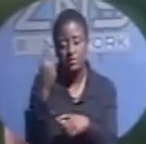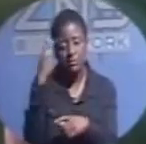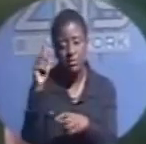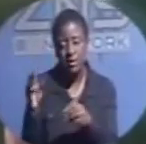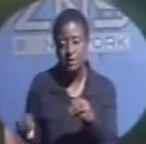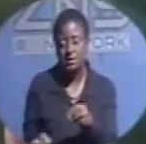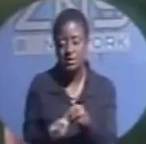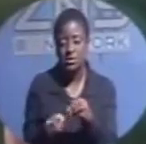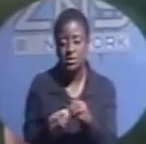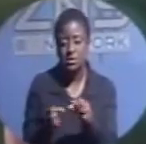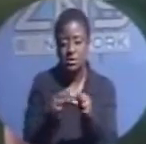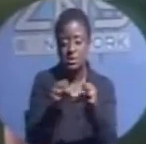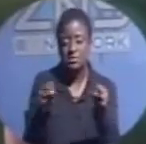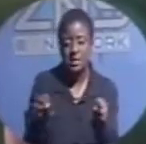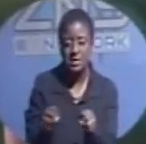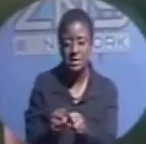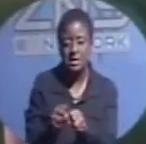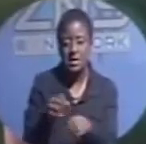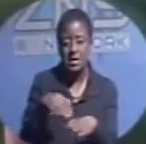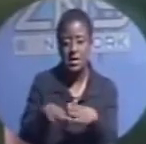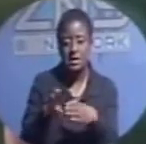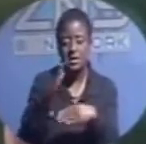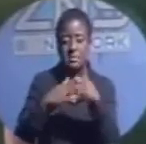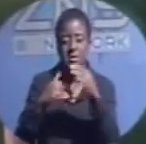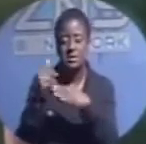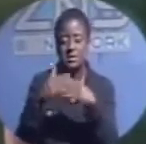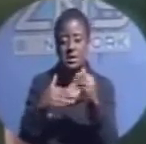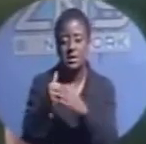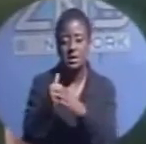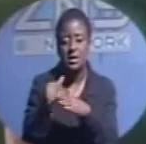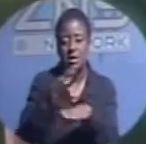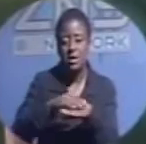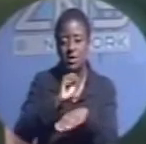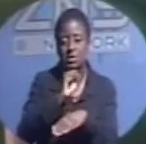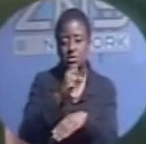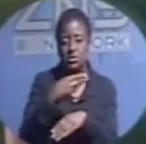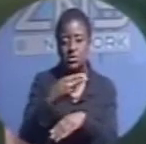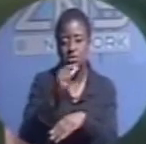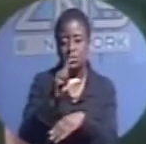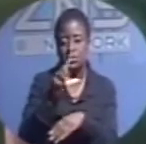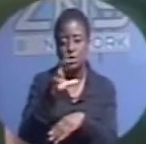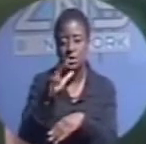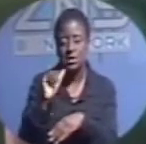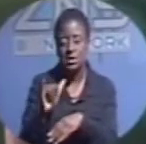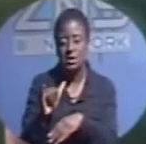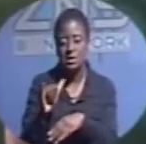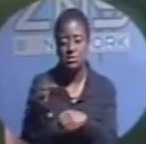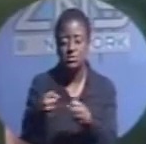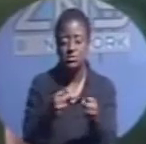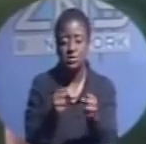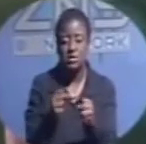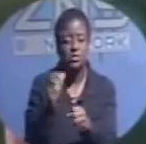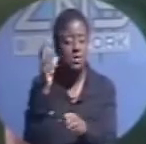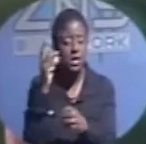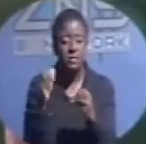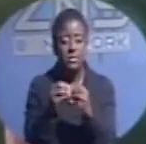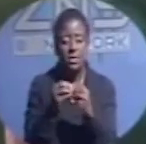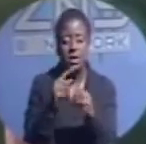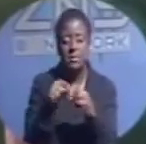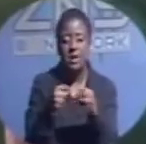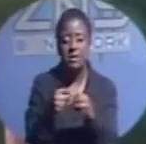that building, number 50 Shirley Street. And you'll be hearing a little more about the various programs that will be implemented very